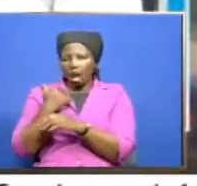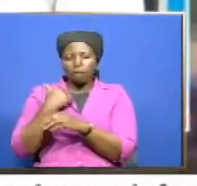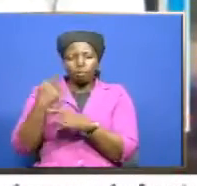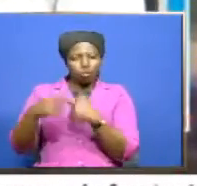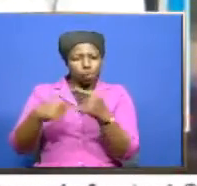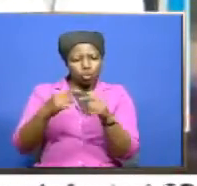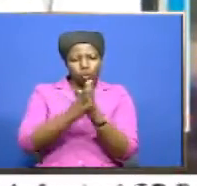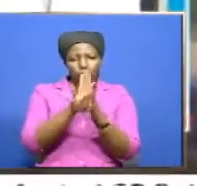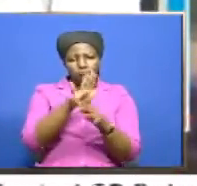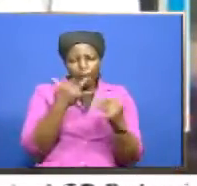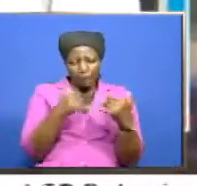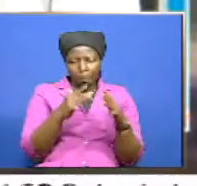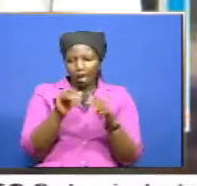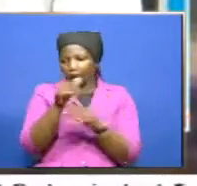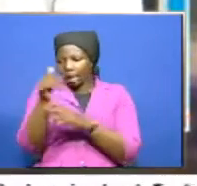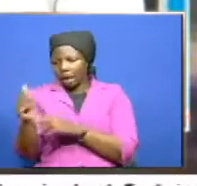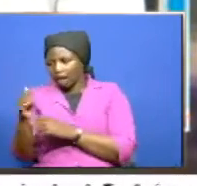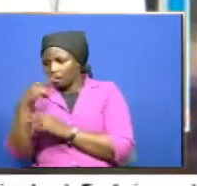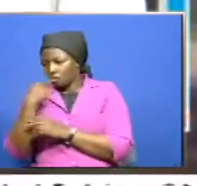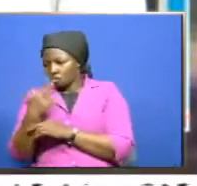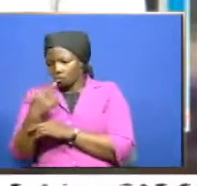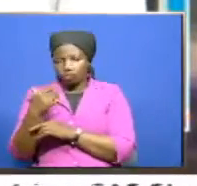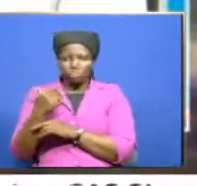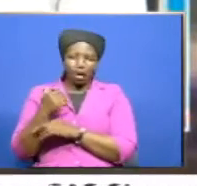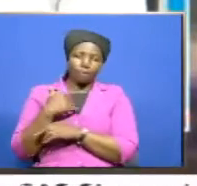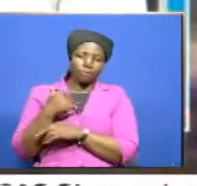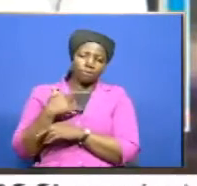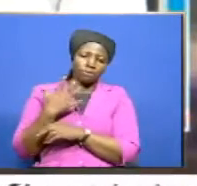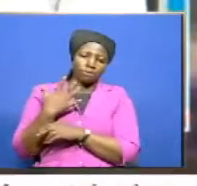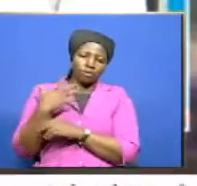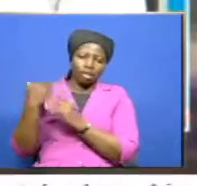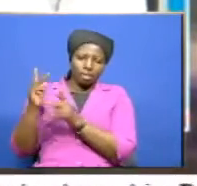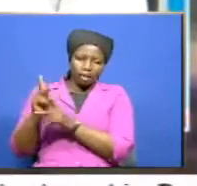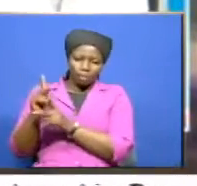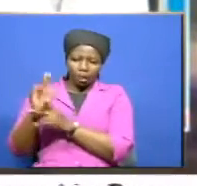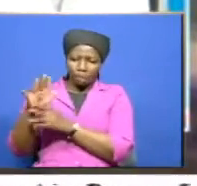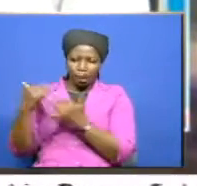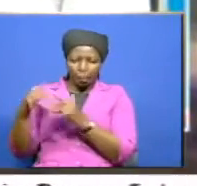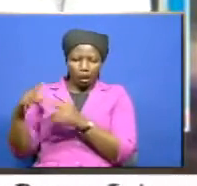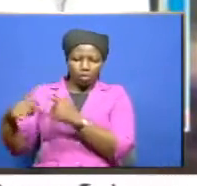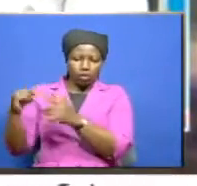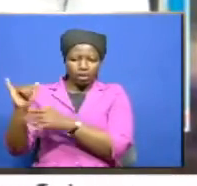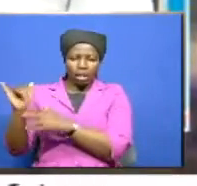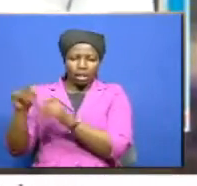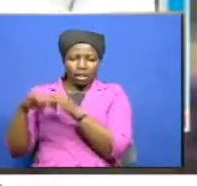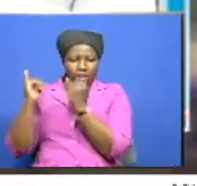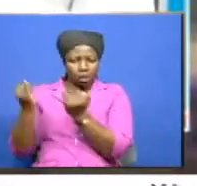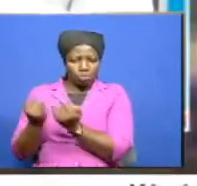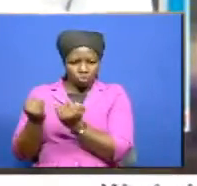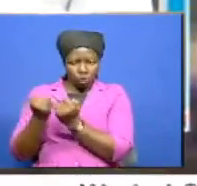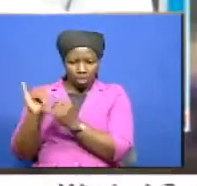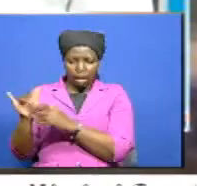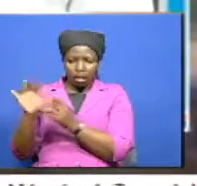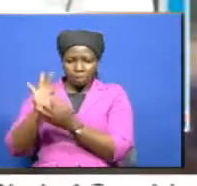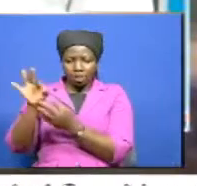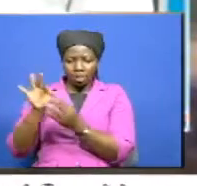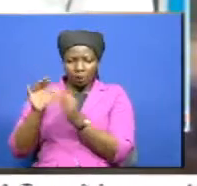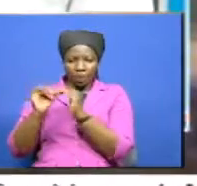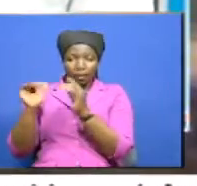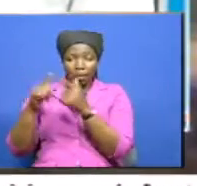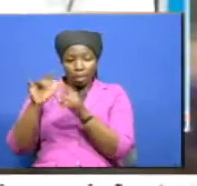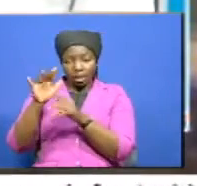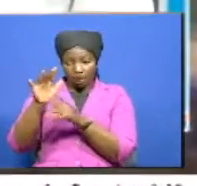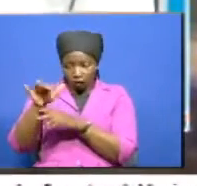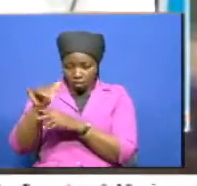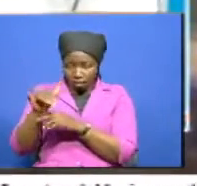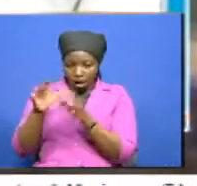others who've been, you know, institutionally been able to keep their players going at that particular level. But from a leadership, from a club point